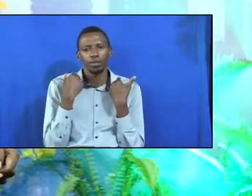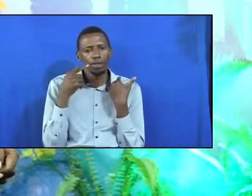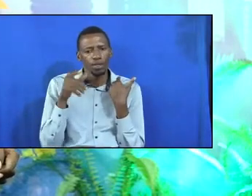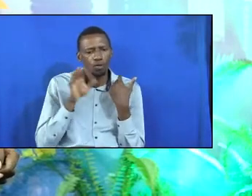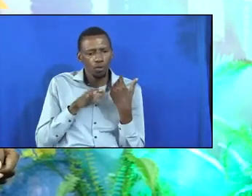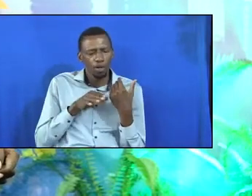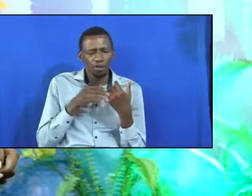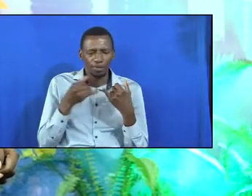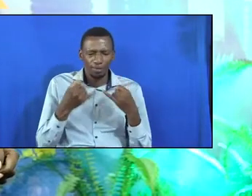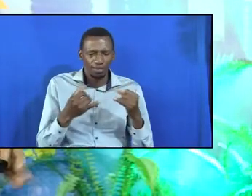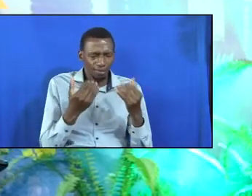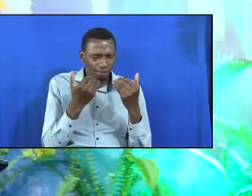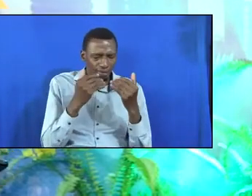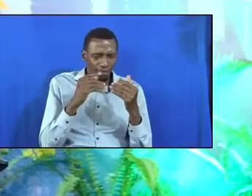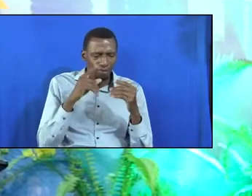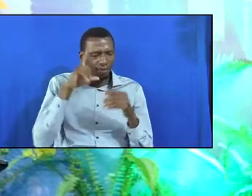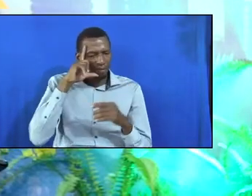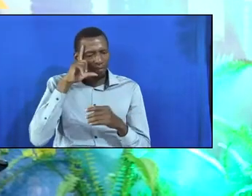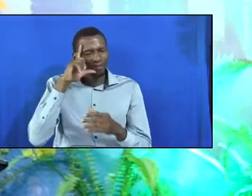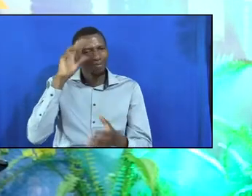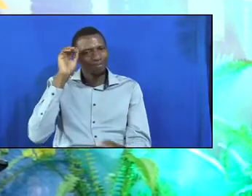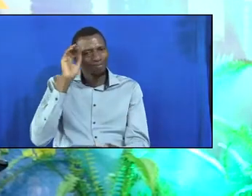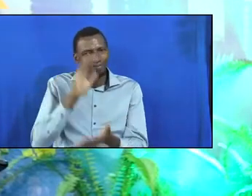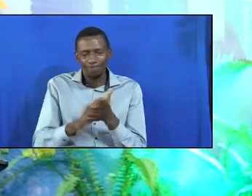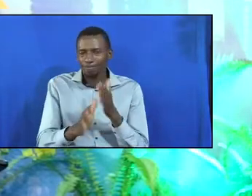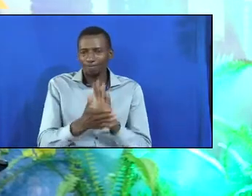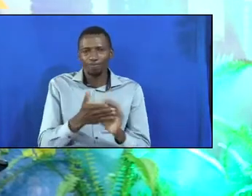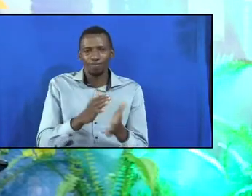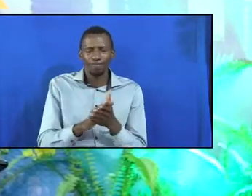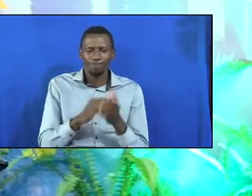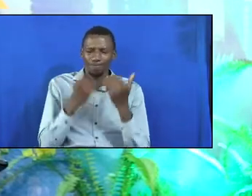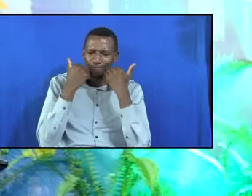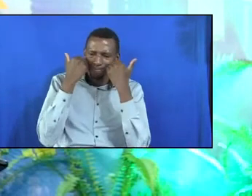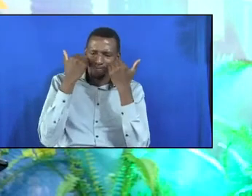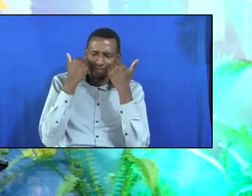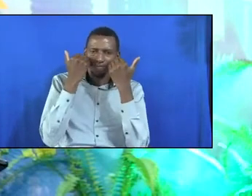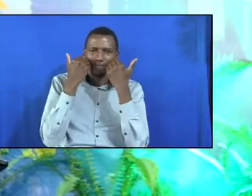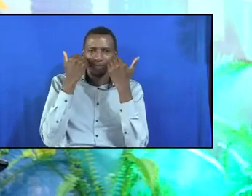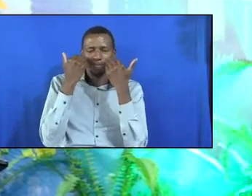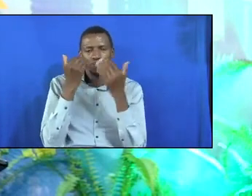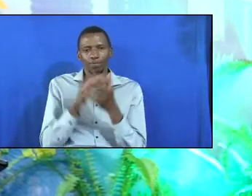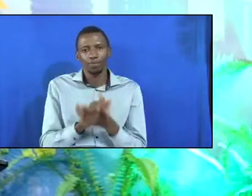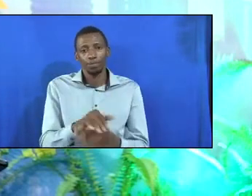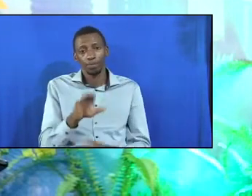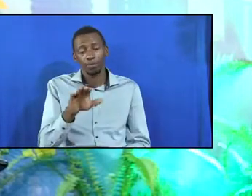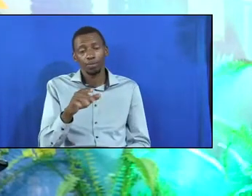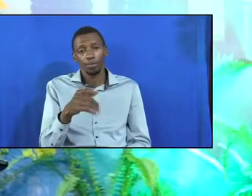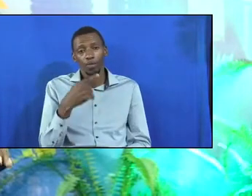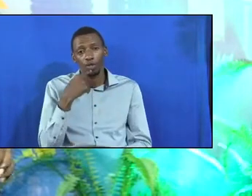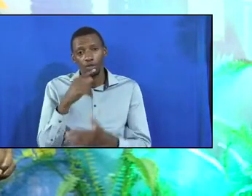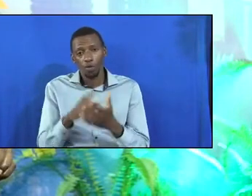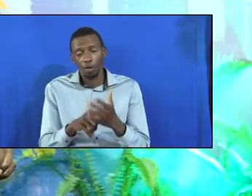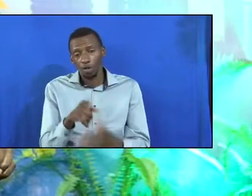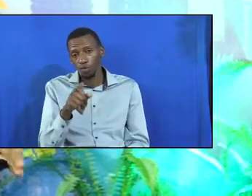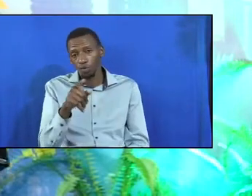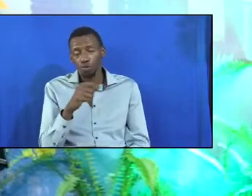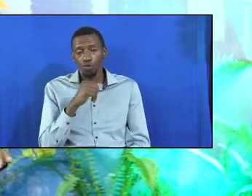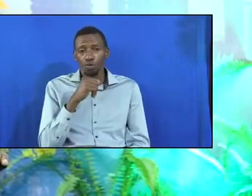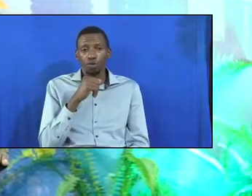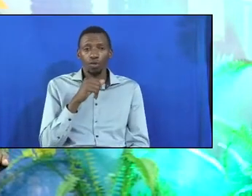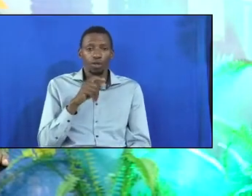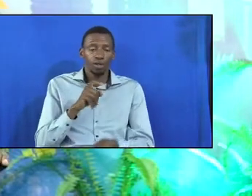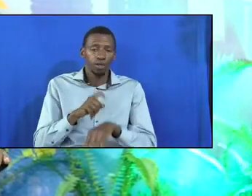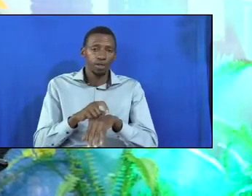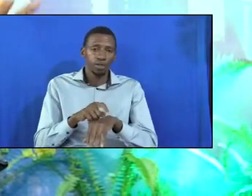departed. She was so much troubled. By the way, don't laugh at drunkards when